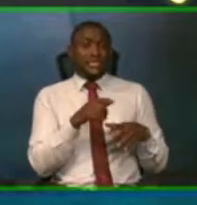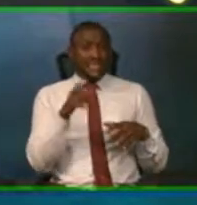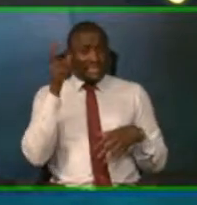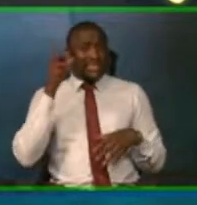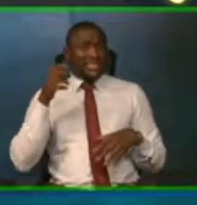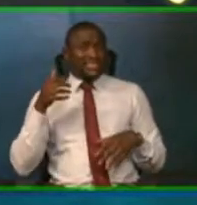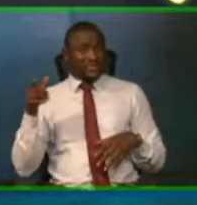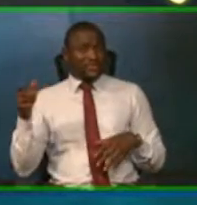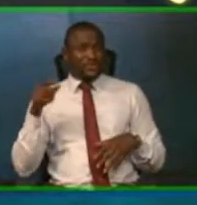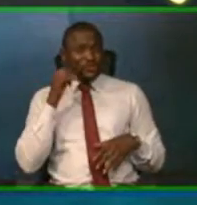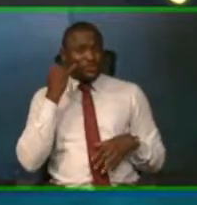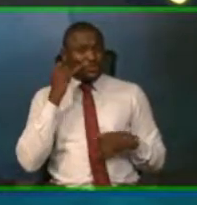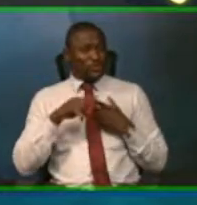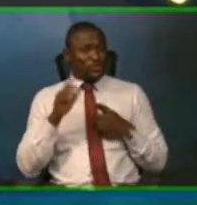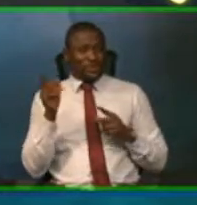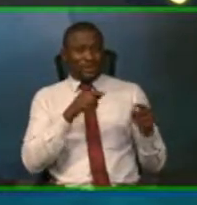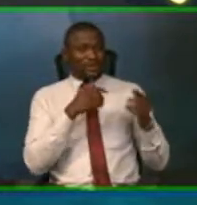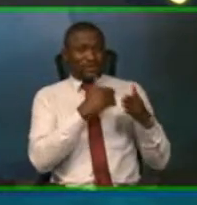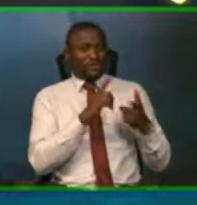stand such a man?